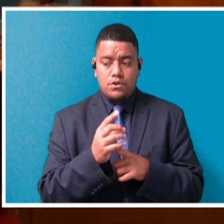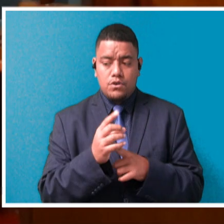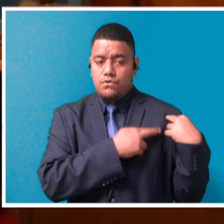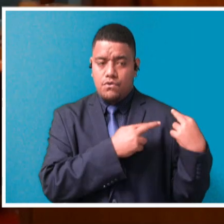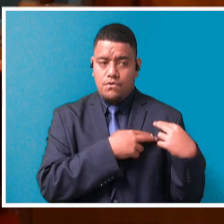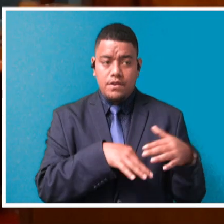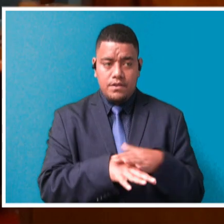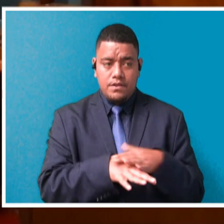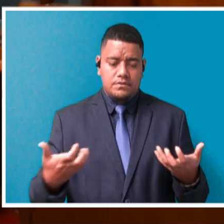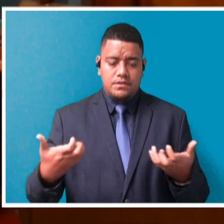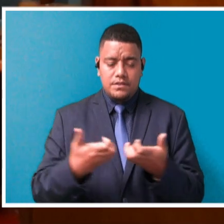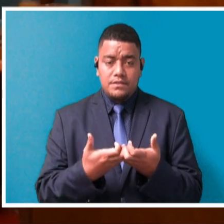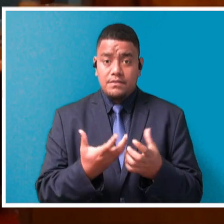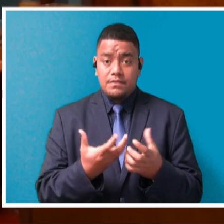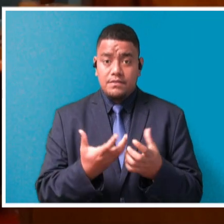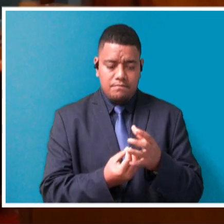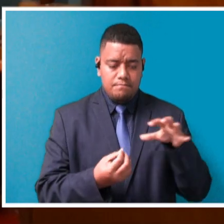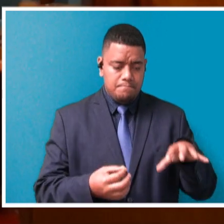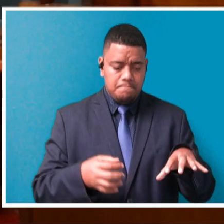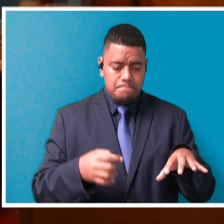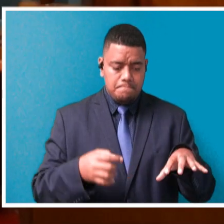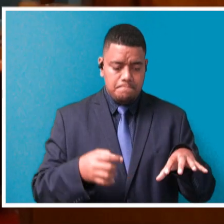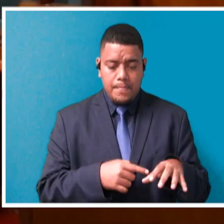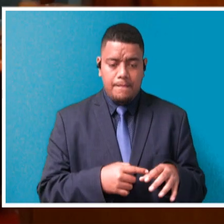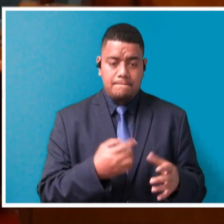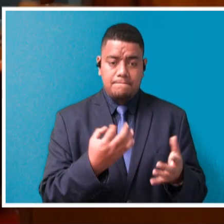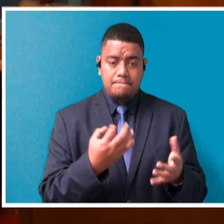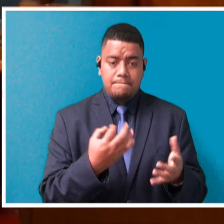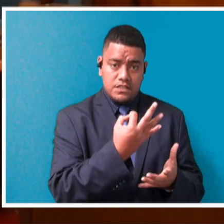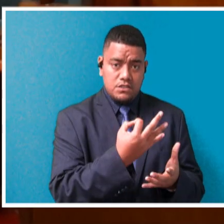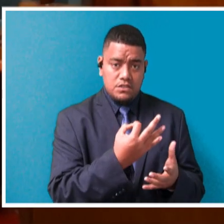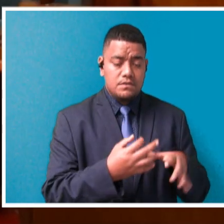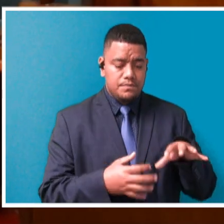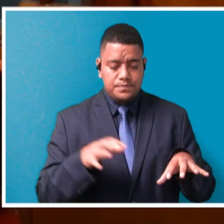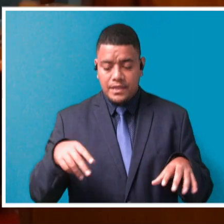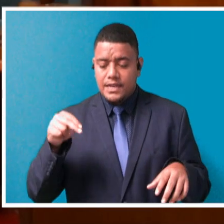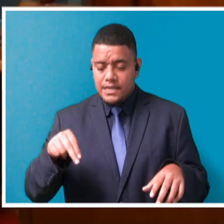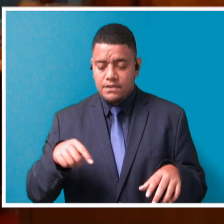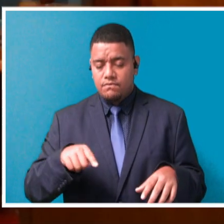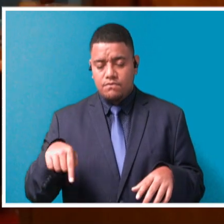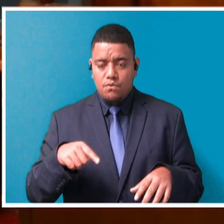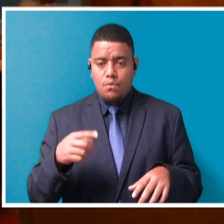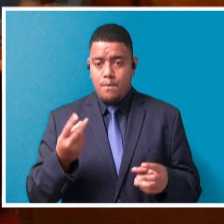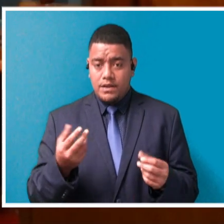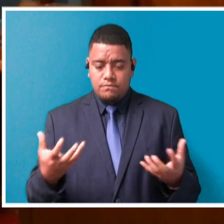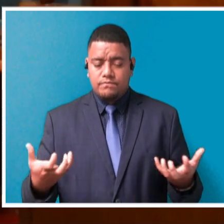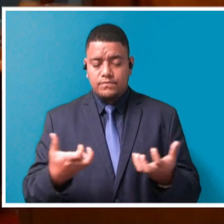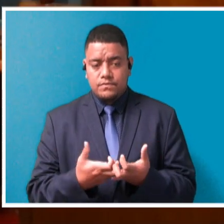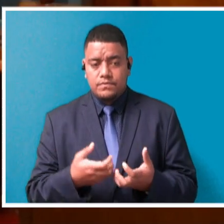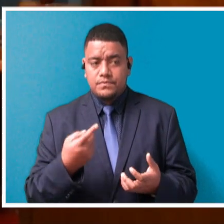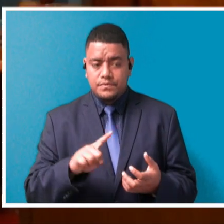in bridging the gap between commercial finance and the needs of sectors